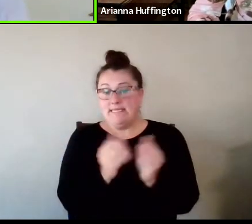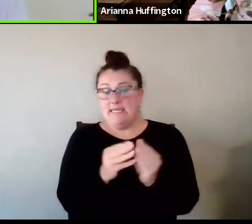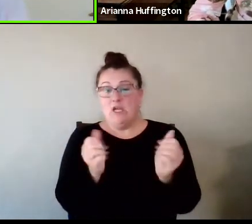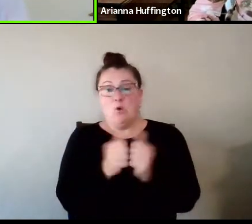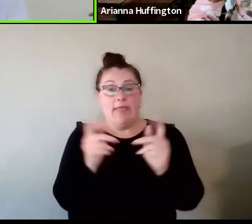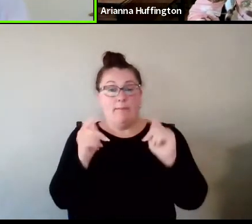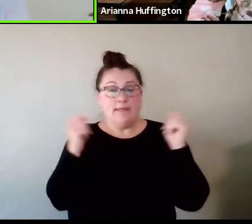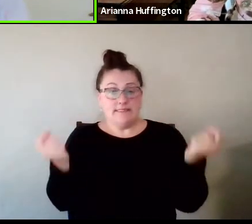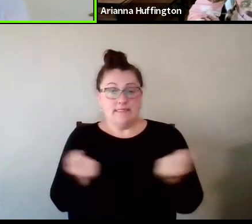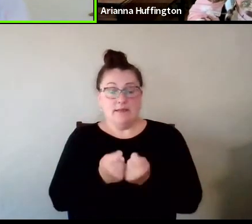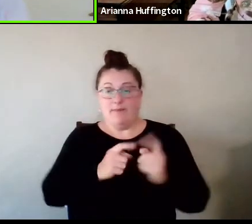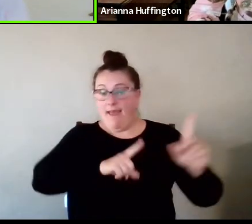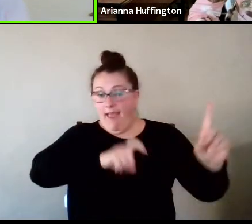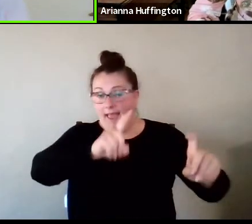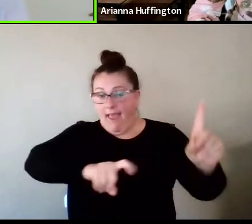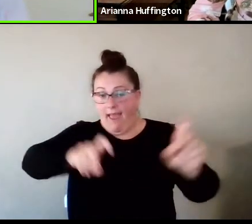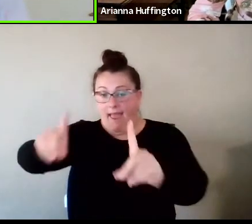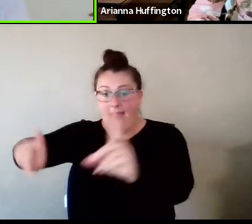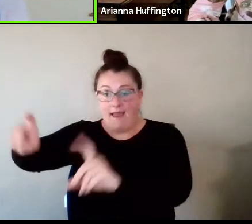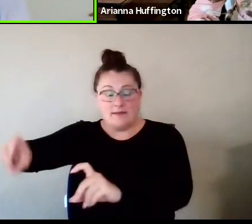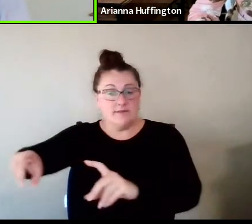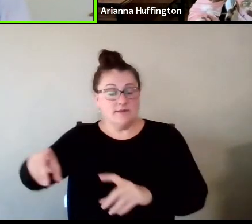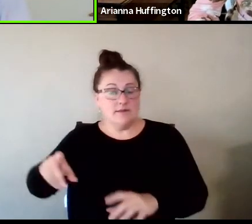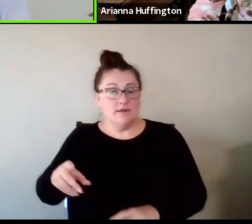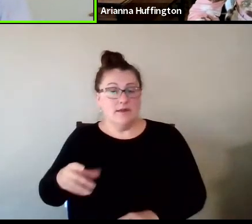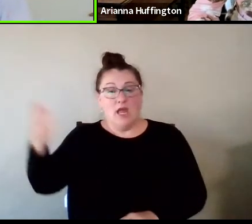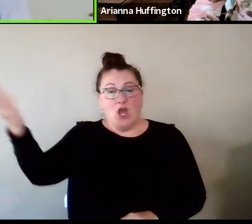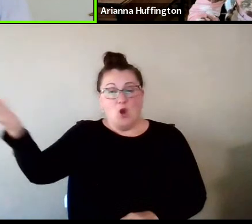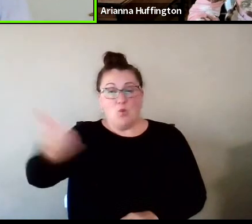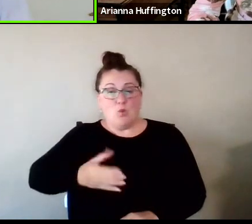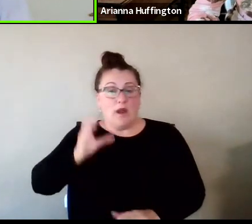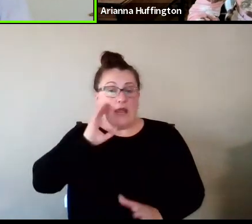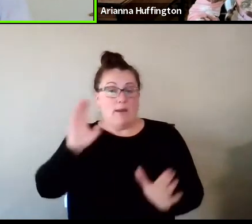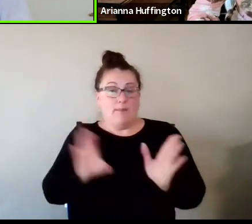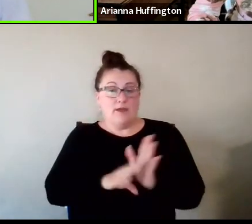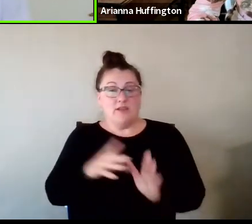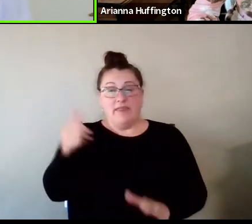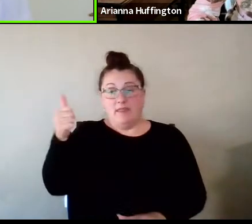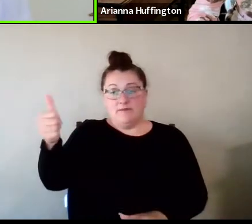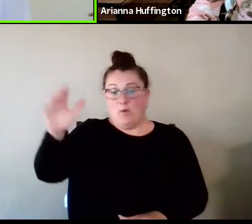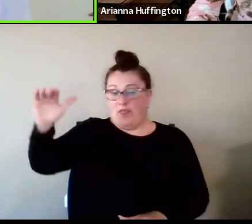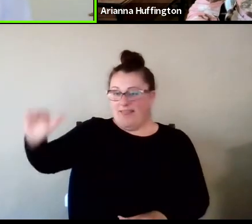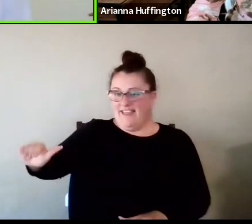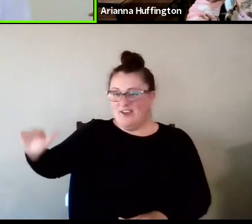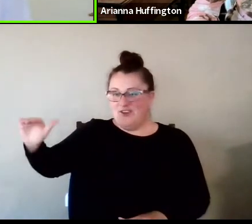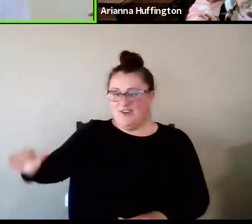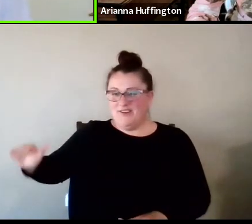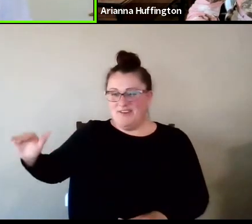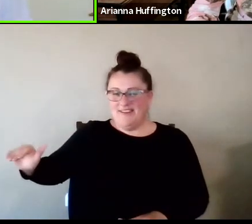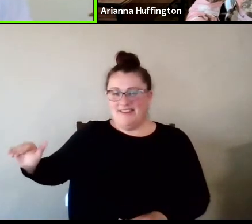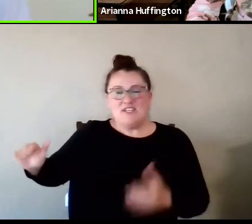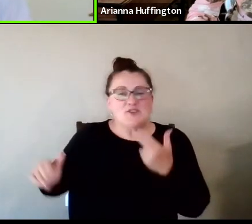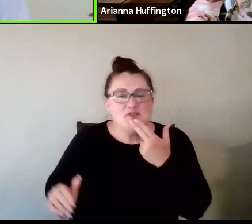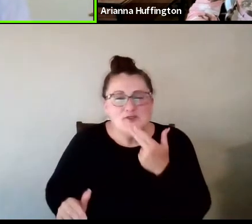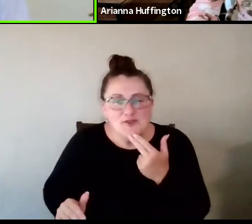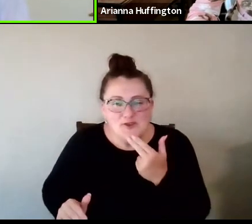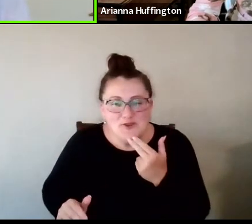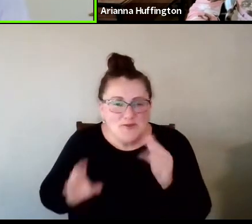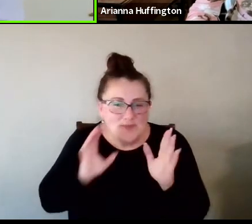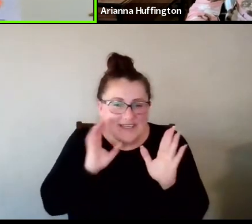every one of the team members to bring a picture of themselves when they were little. So we had really cool, you know, cute